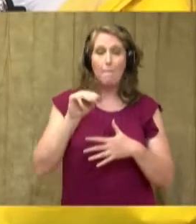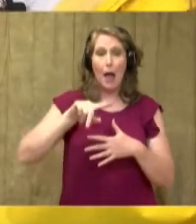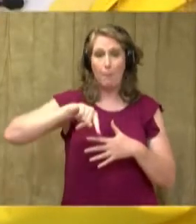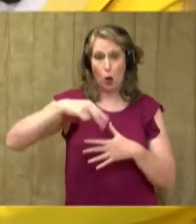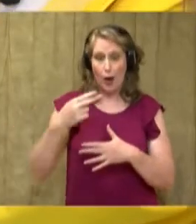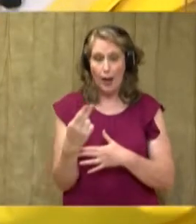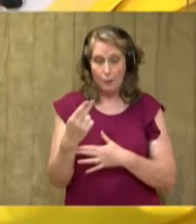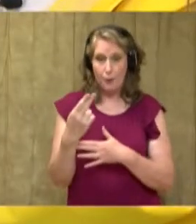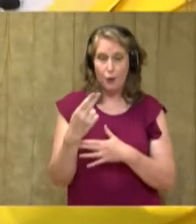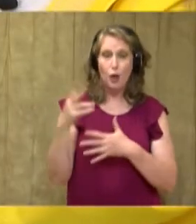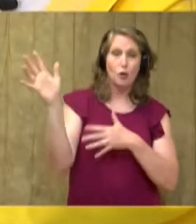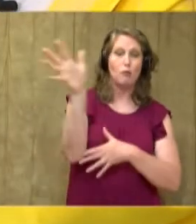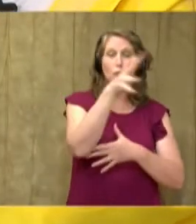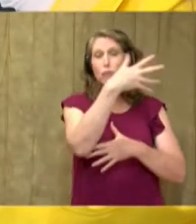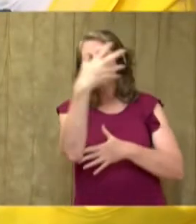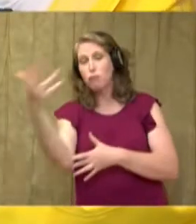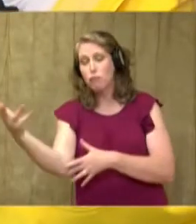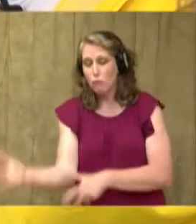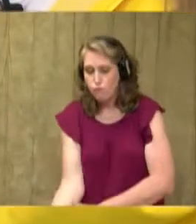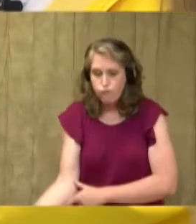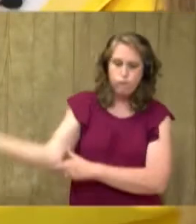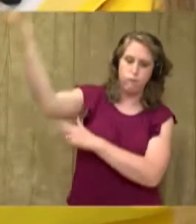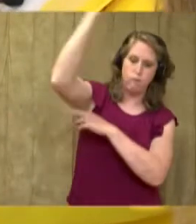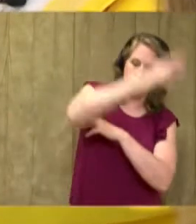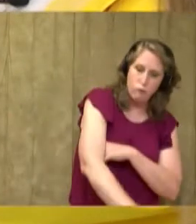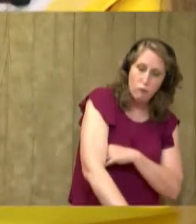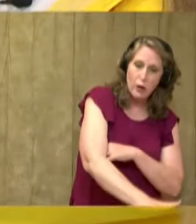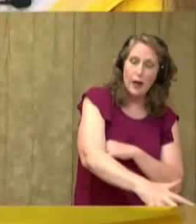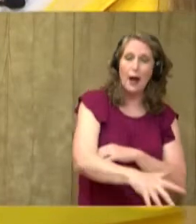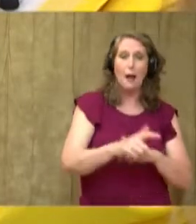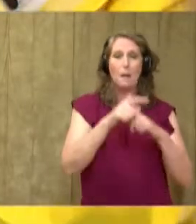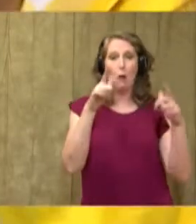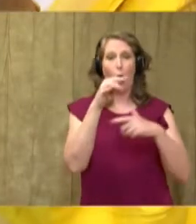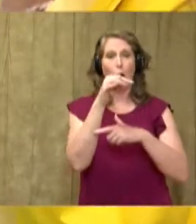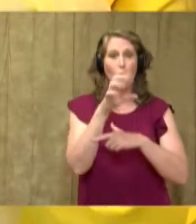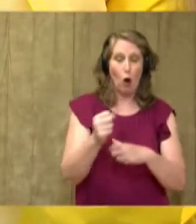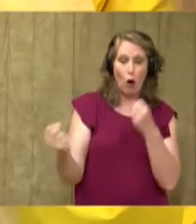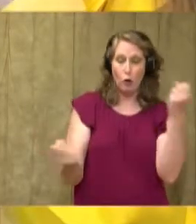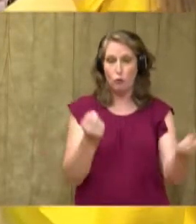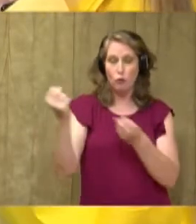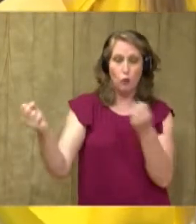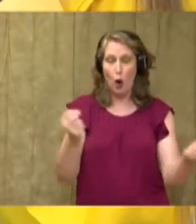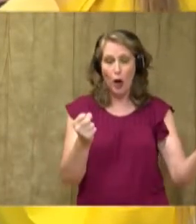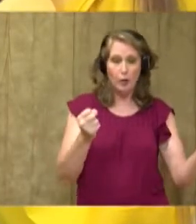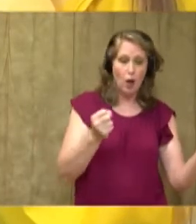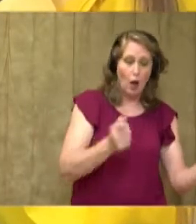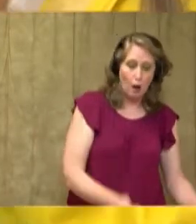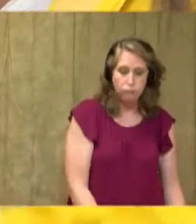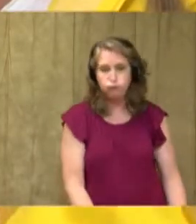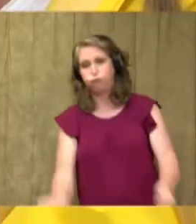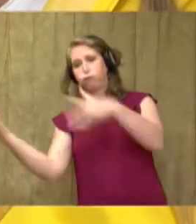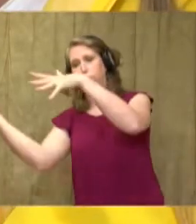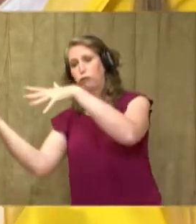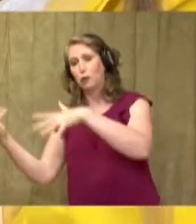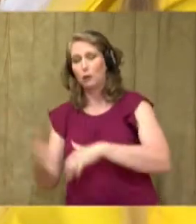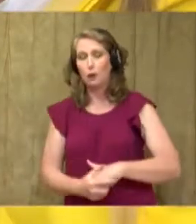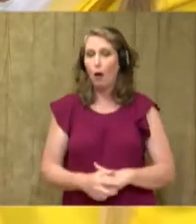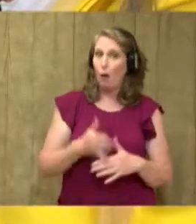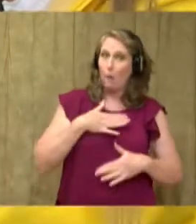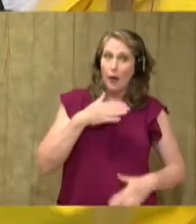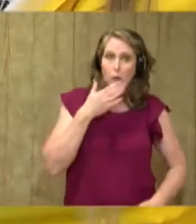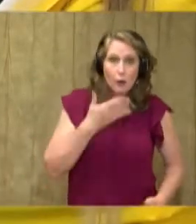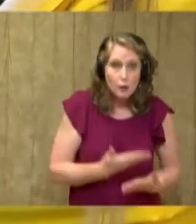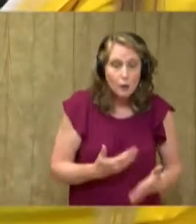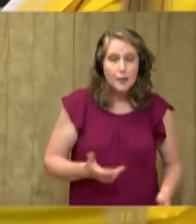hour. Trees are uprooted. Large cars and trucks are swept away. Oh my